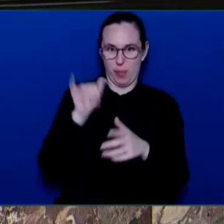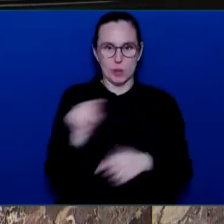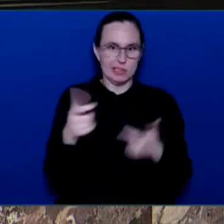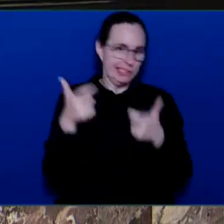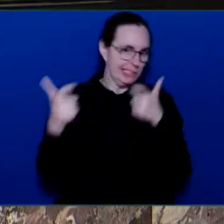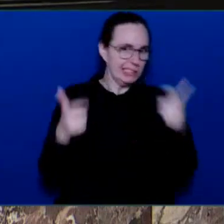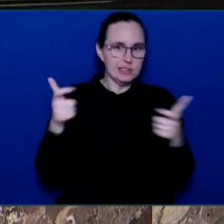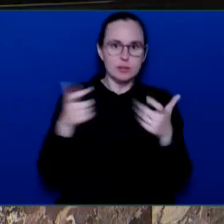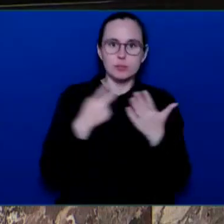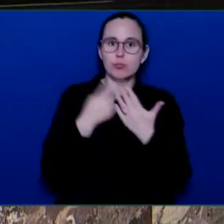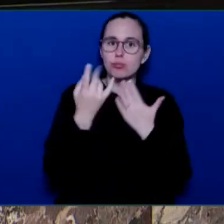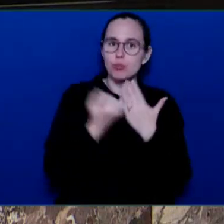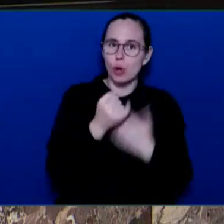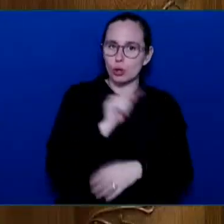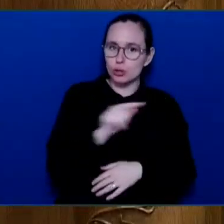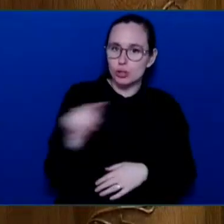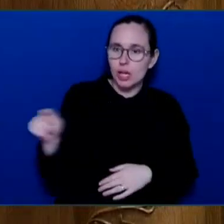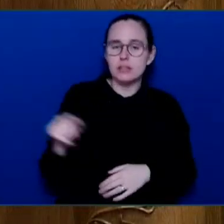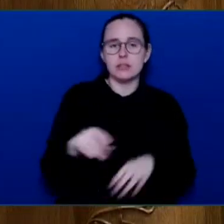energy across the world?